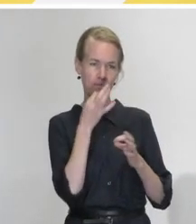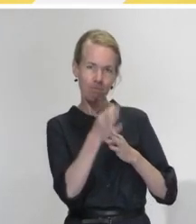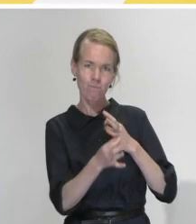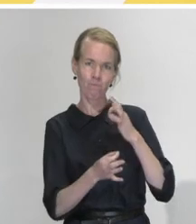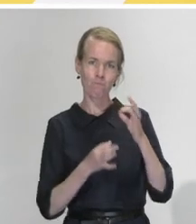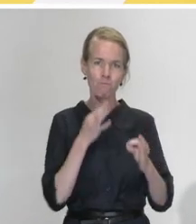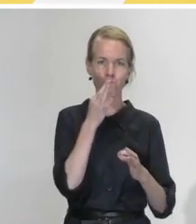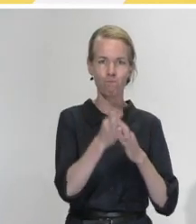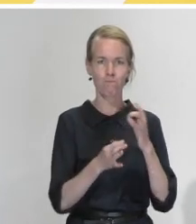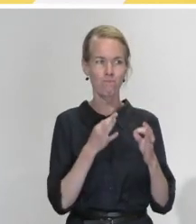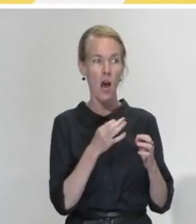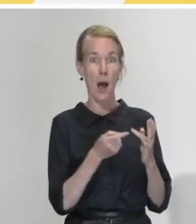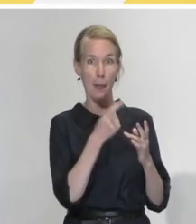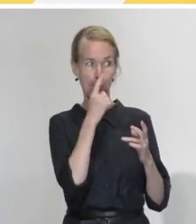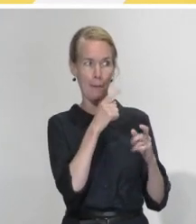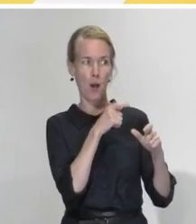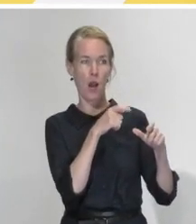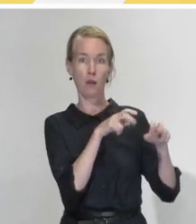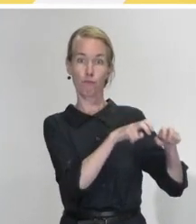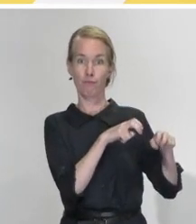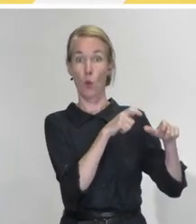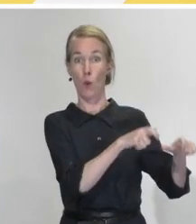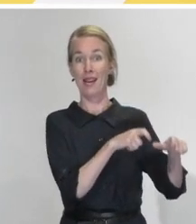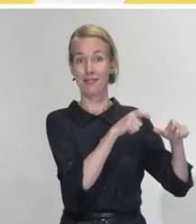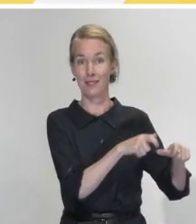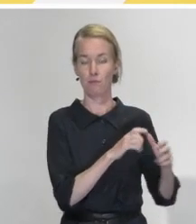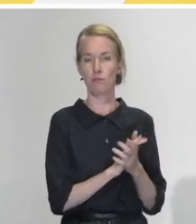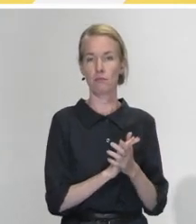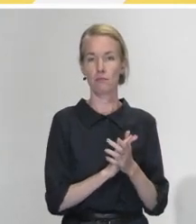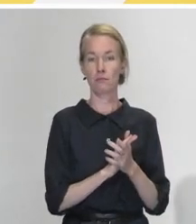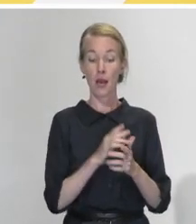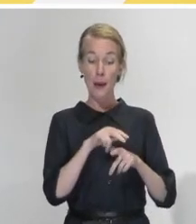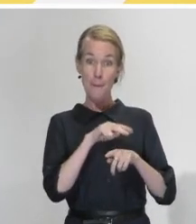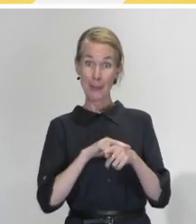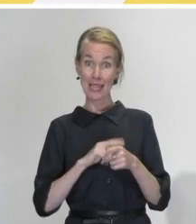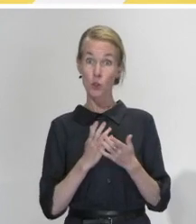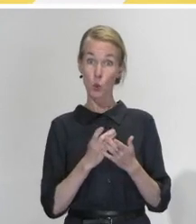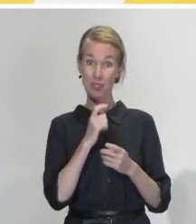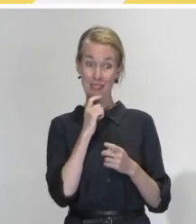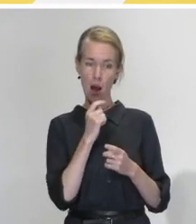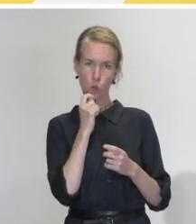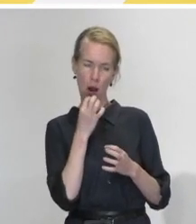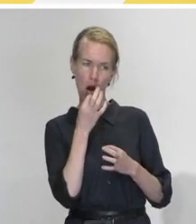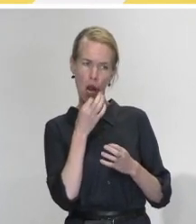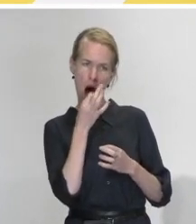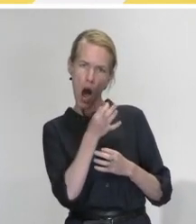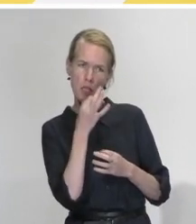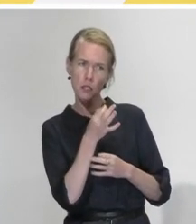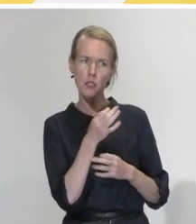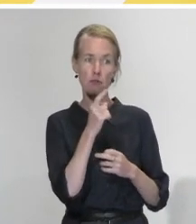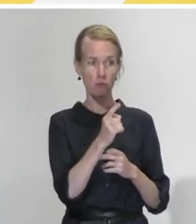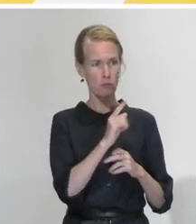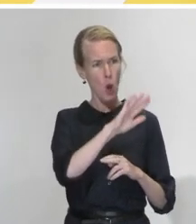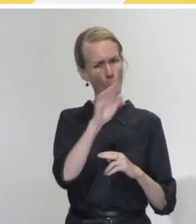at the gate, or when they're disembarked, talk about their plans for self-isolation. If people are symptomatic, then